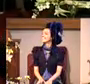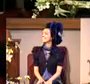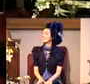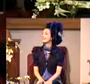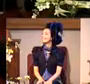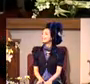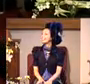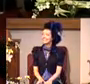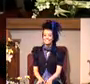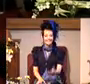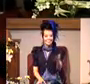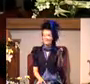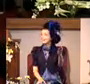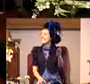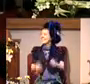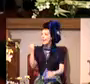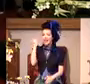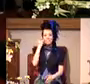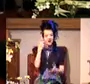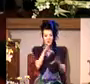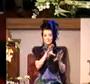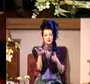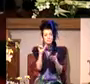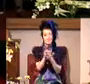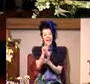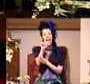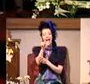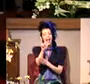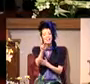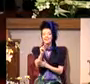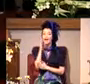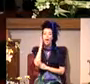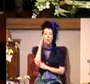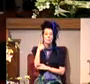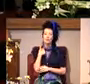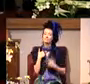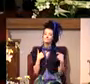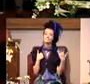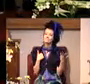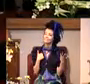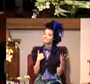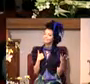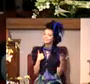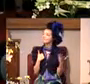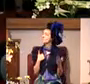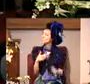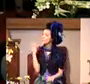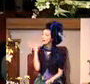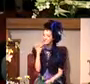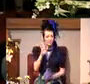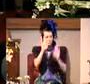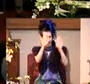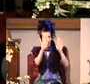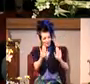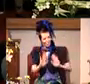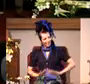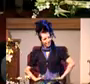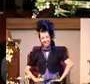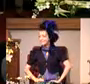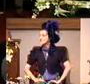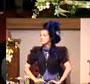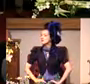I want to tell you, if I could get away with that, honey, I tell you, fabulous, fabulous.